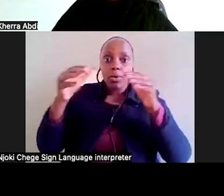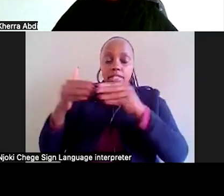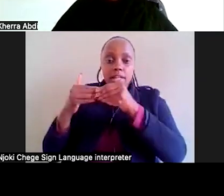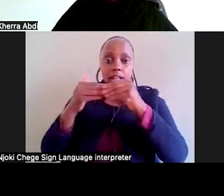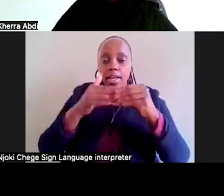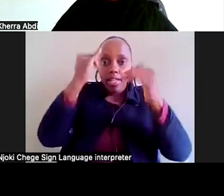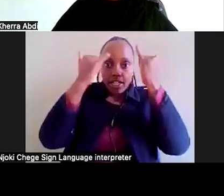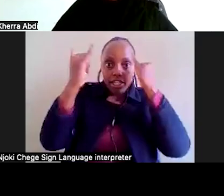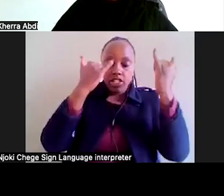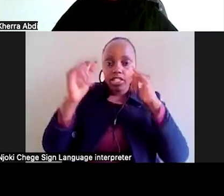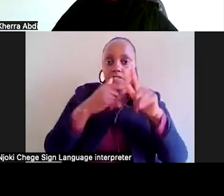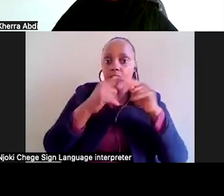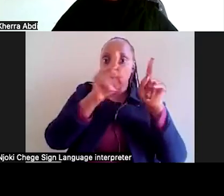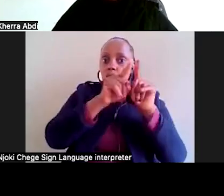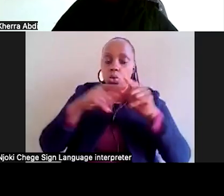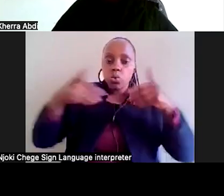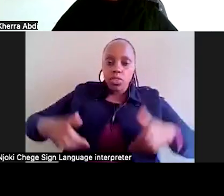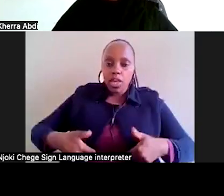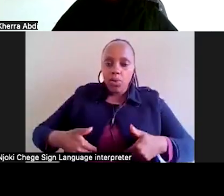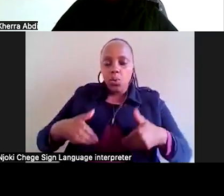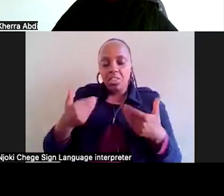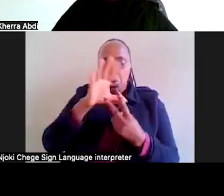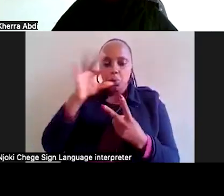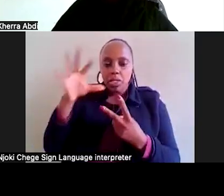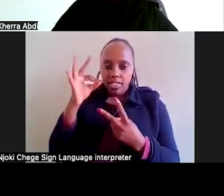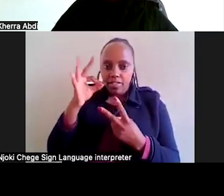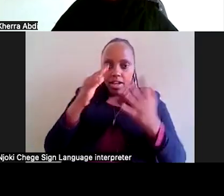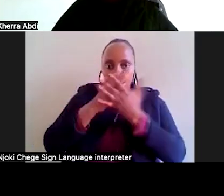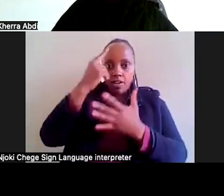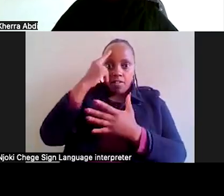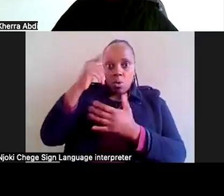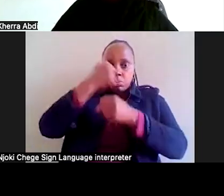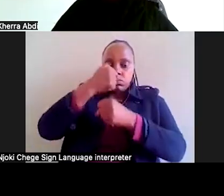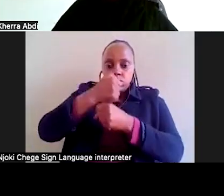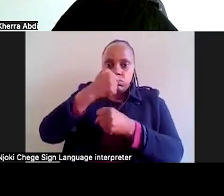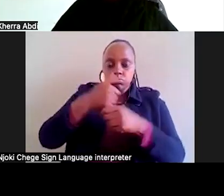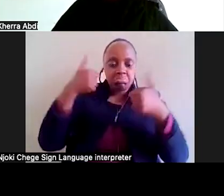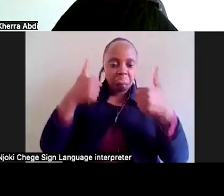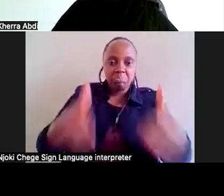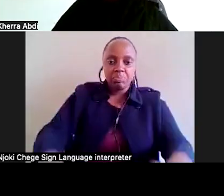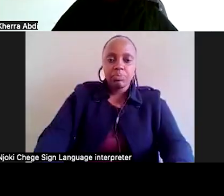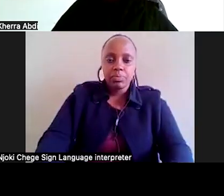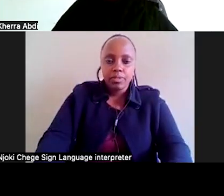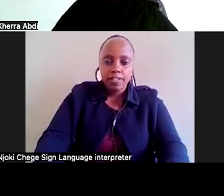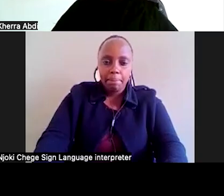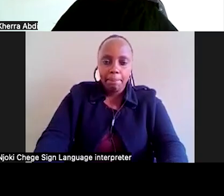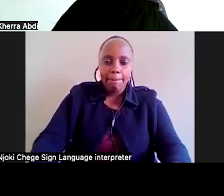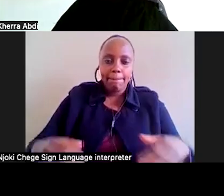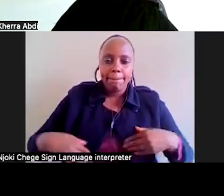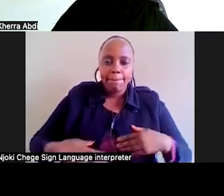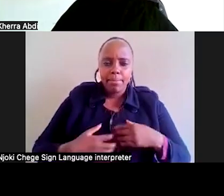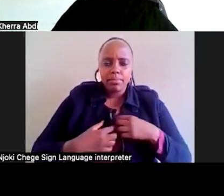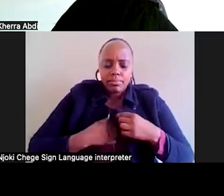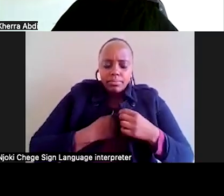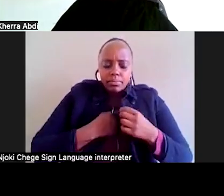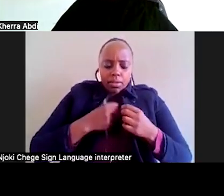initiatives. They use alternative rites of passage, and they are doing well. And they also have a strong engagement of the